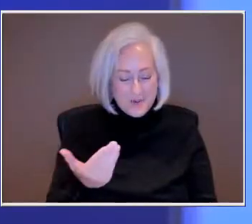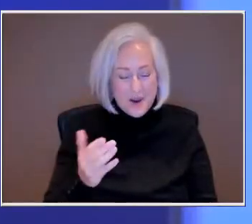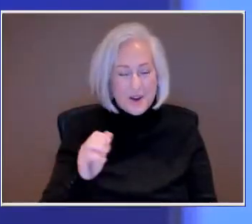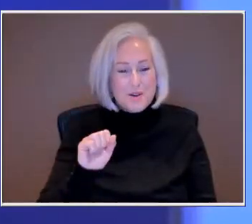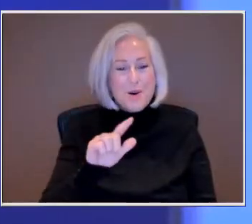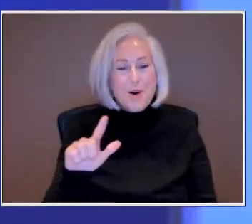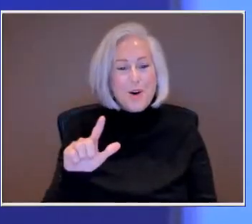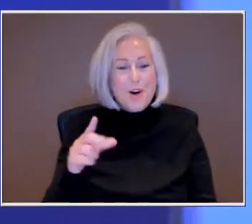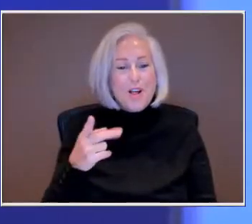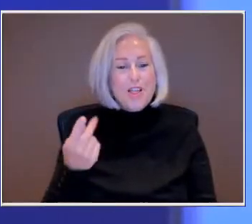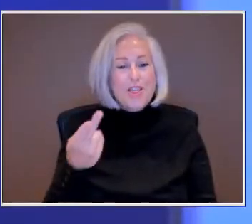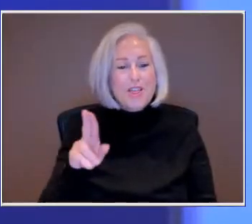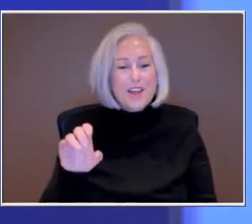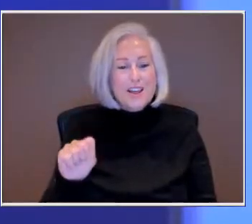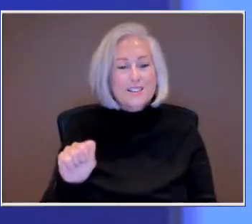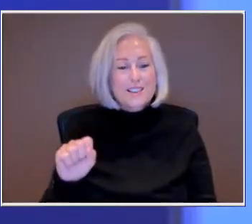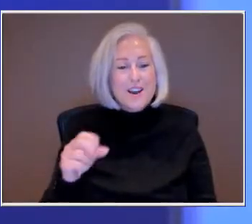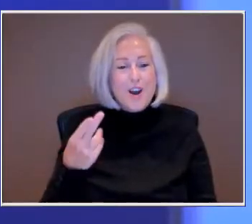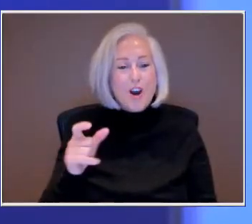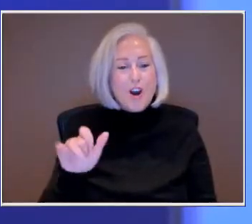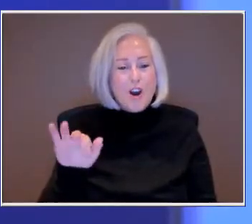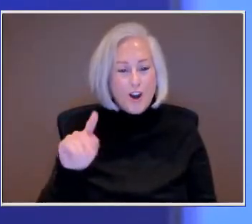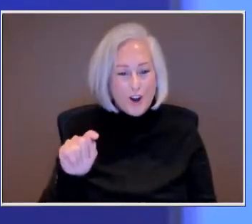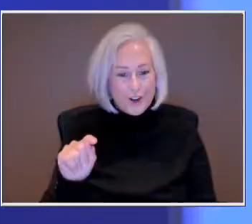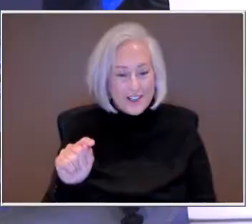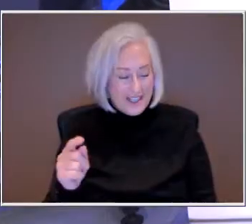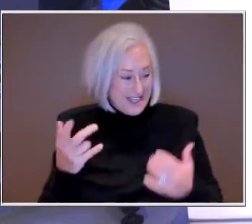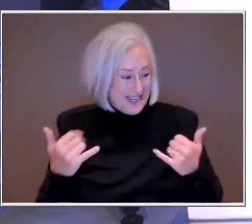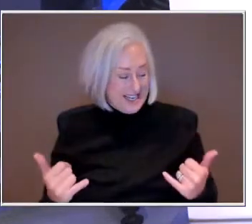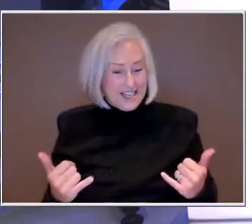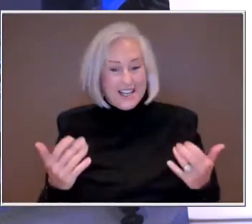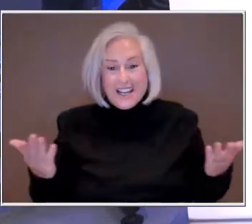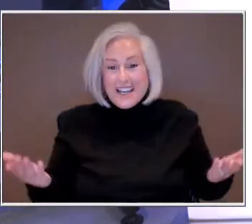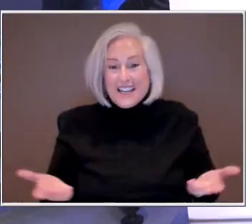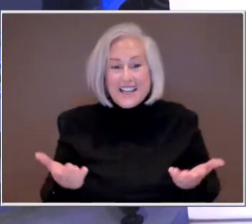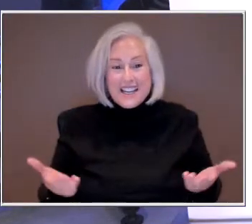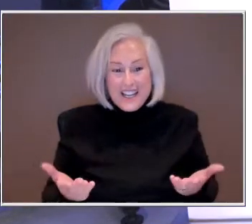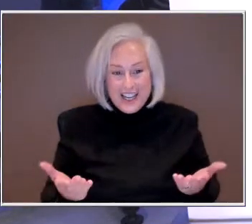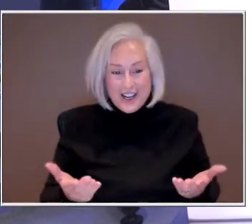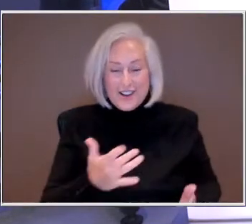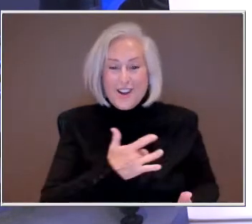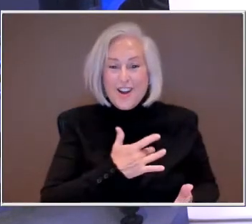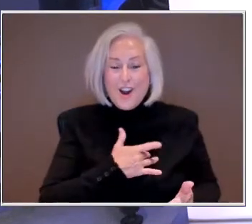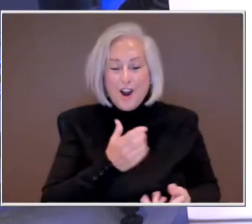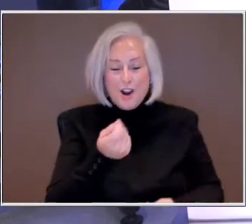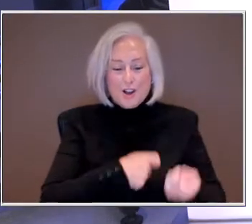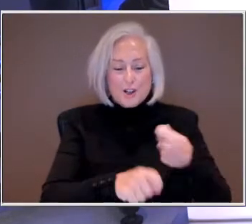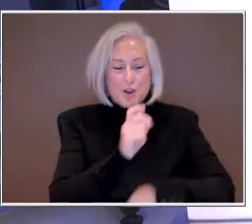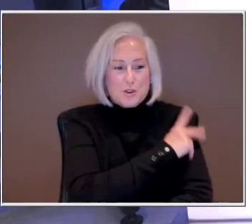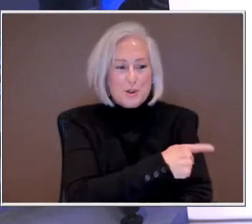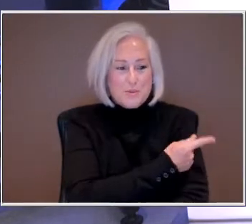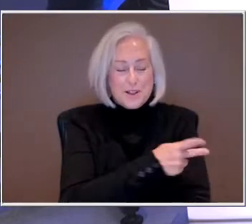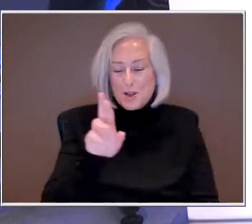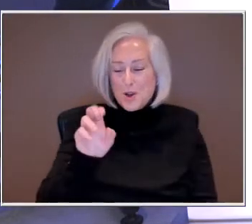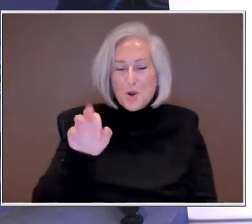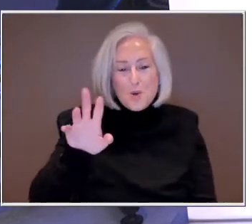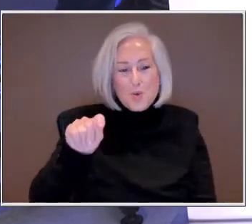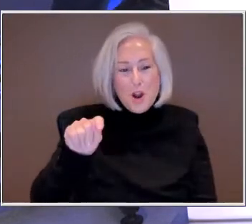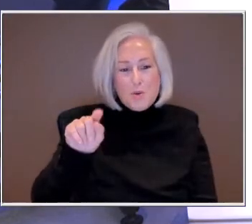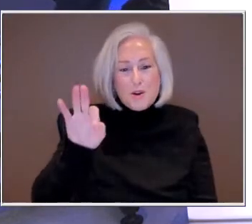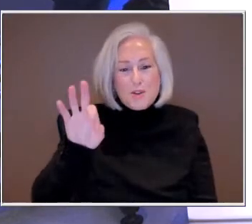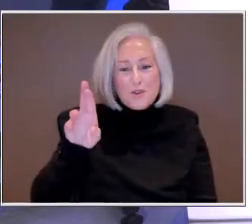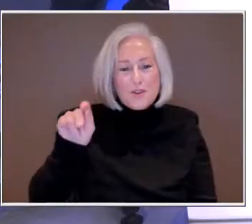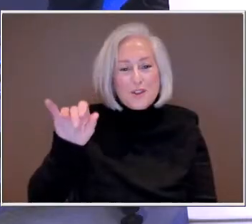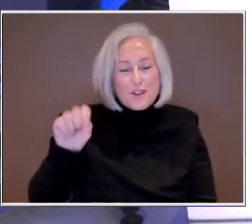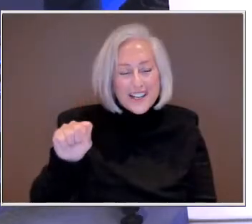incredible story this morning. Here in the studio, we have our heart transplant patient, Robert Frias. Thank you for being here. We're so glad